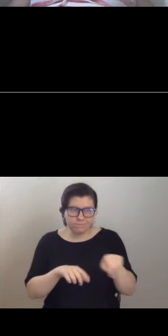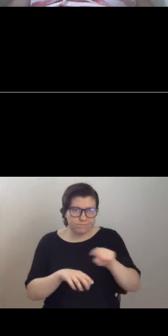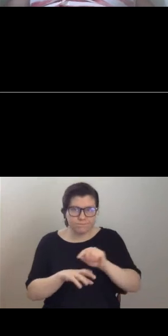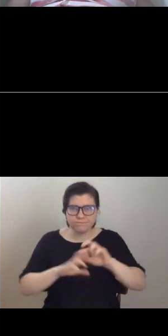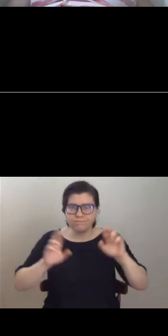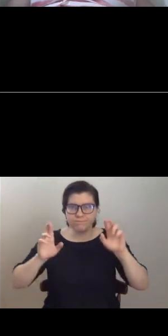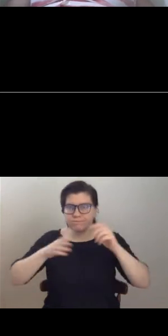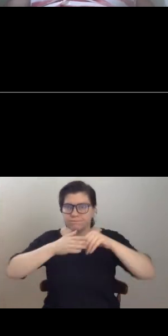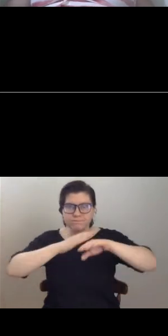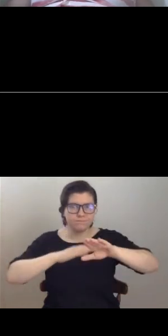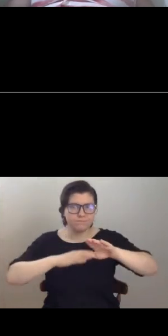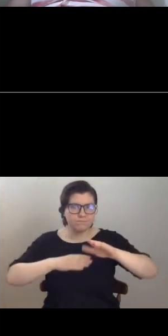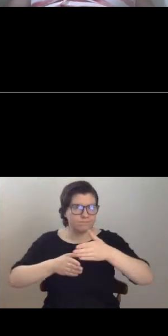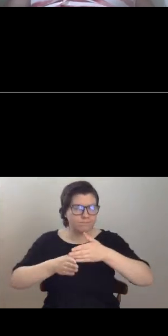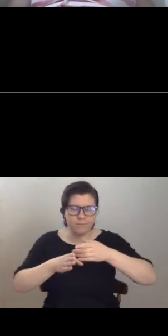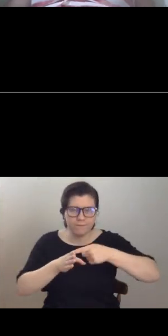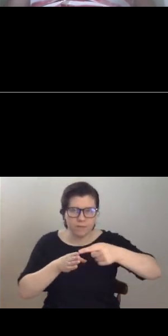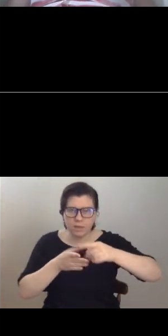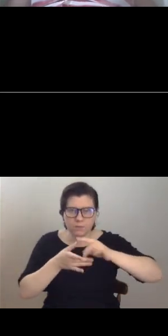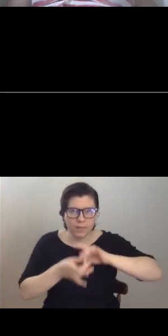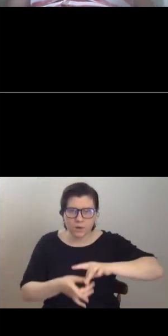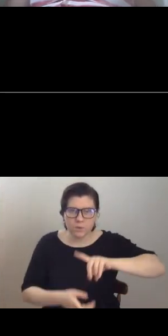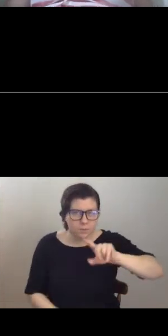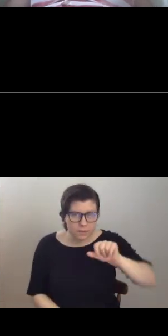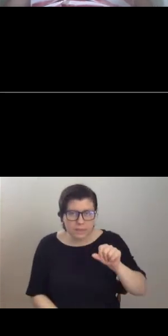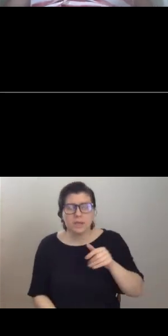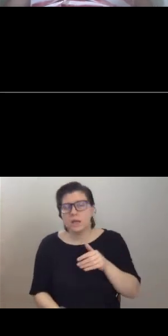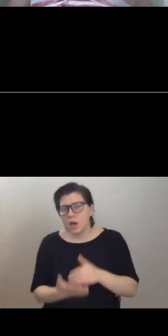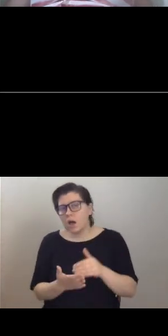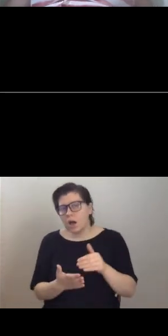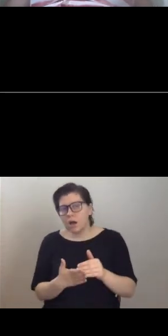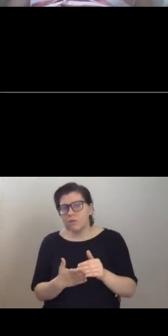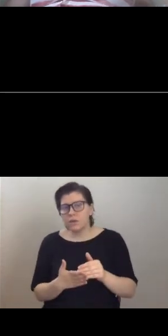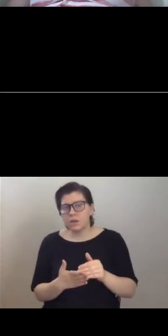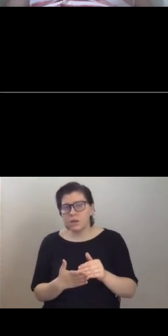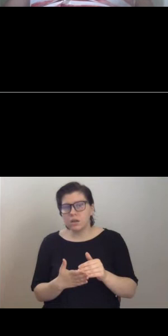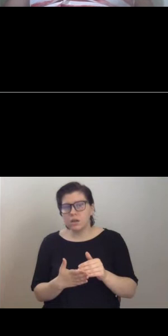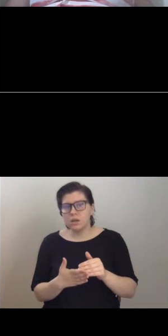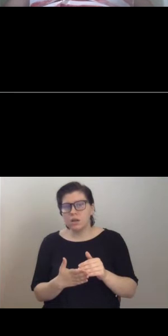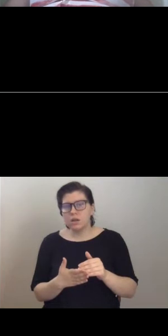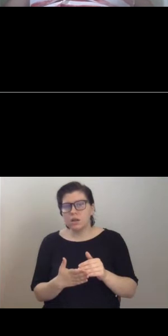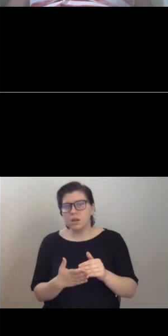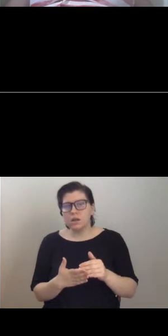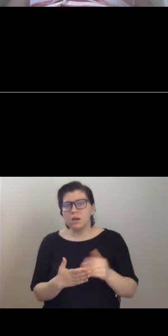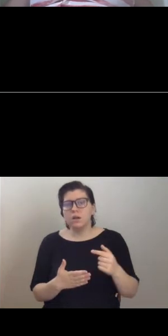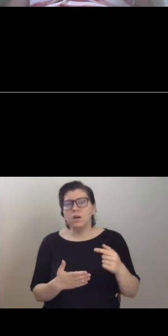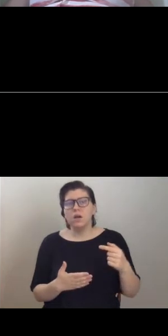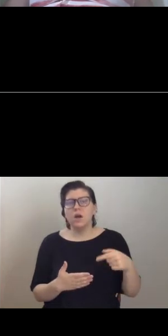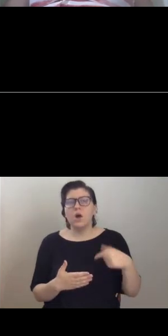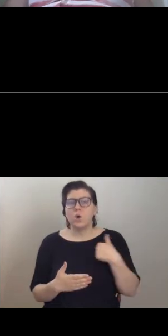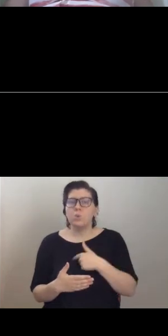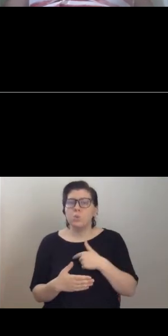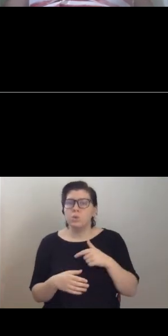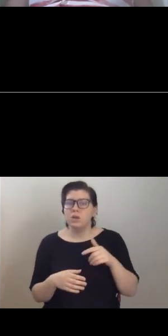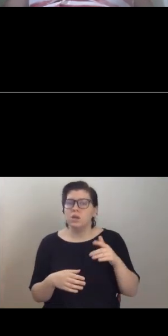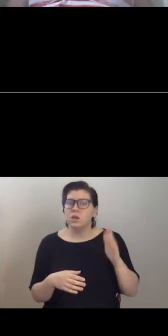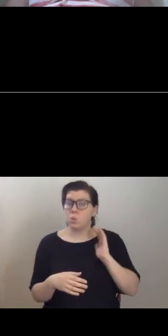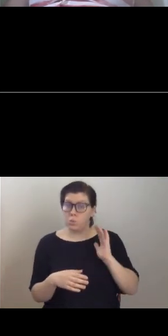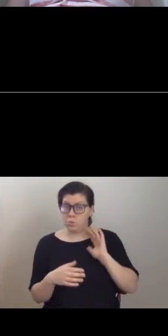field around disability, and a lot of times it's around the law, and we were going to have